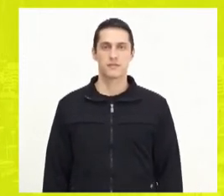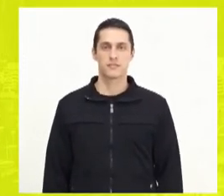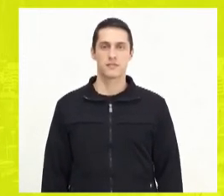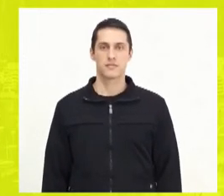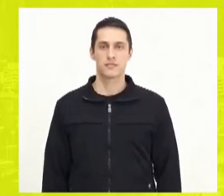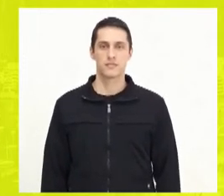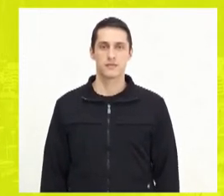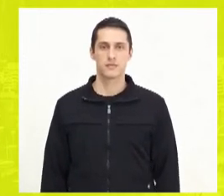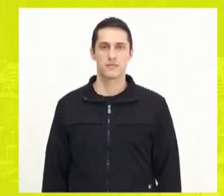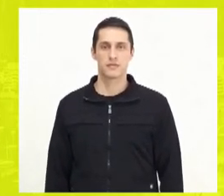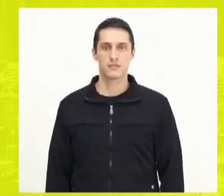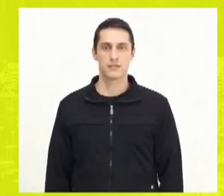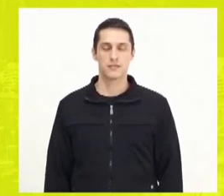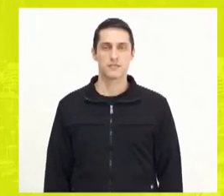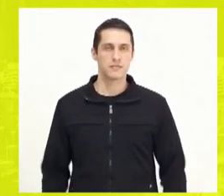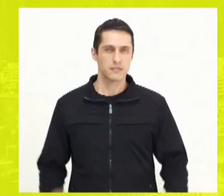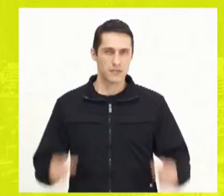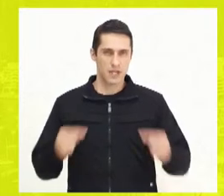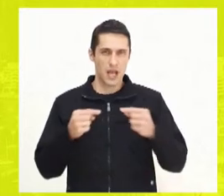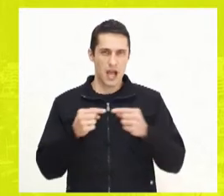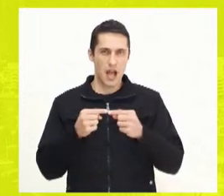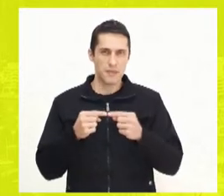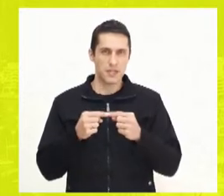about the culture of silence